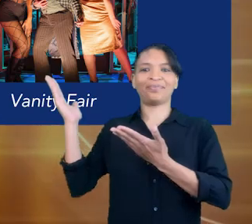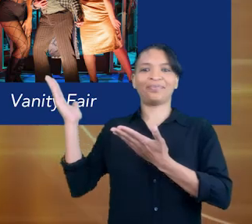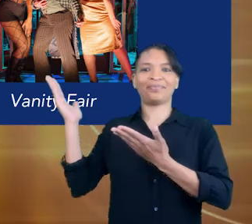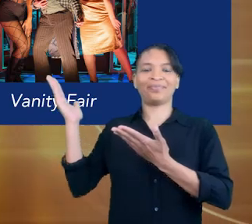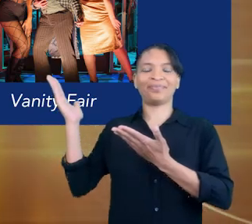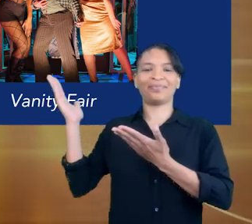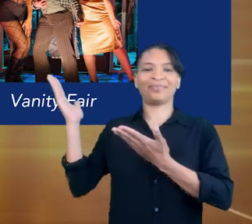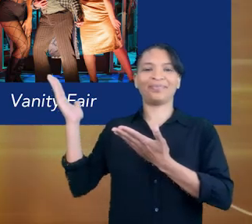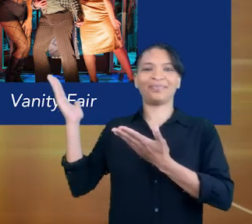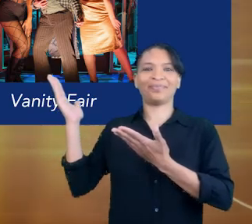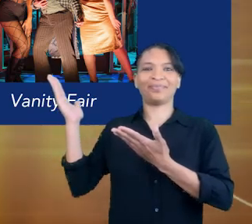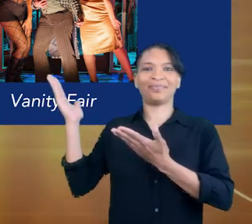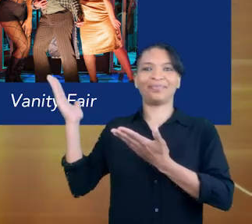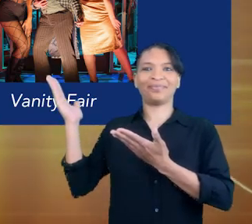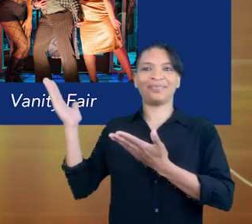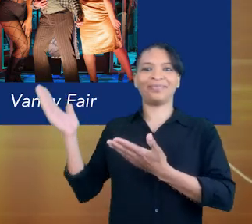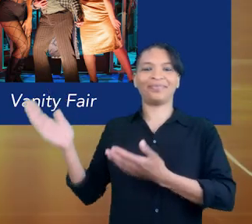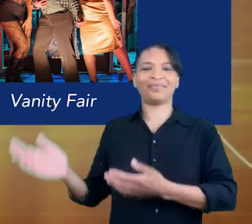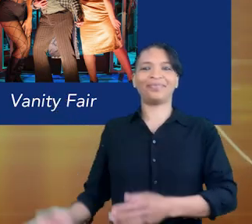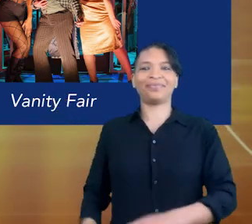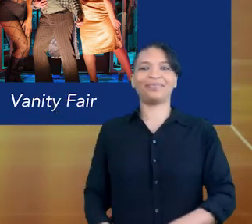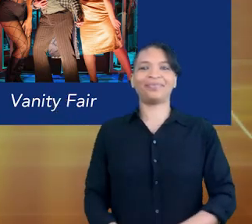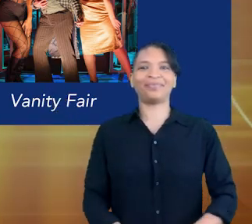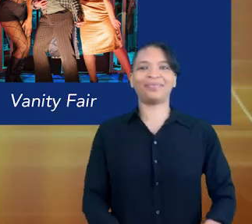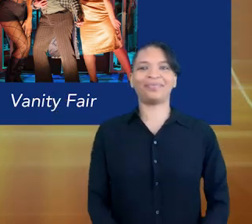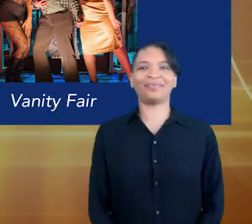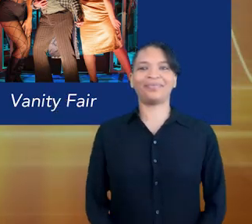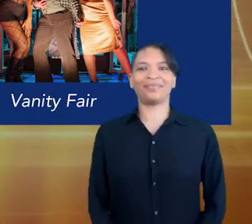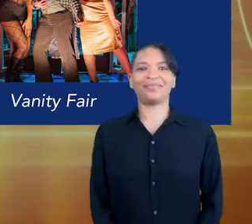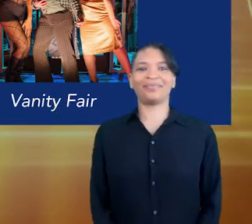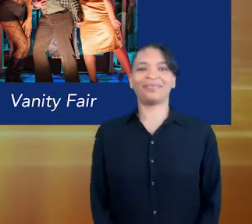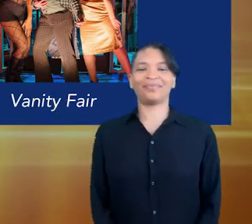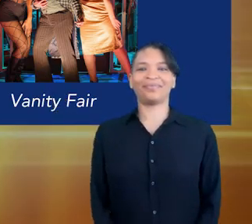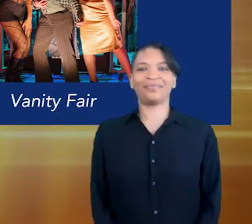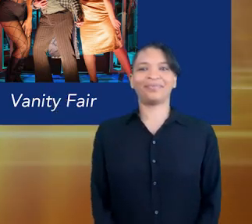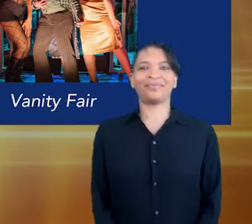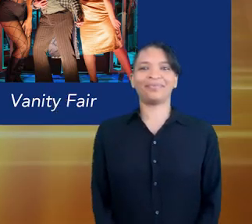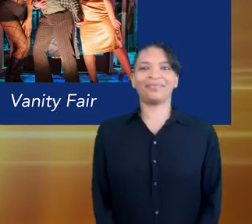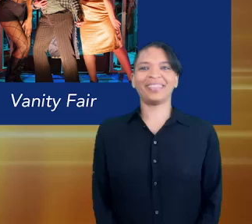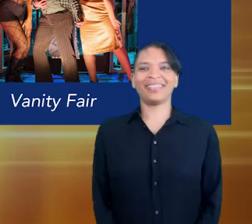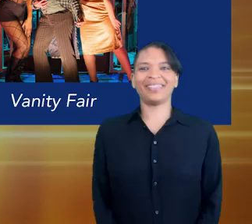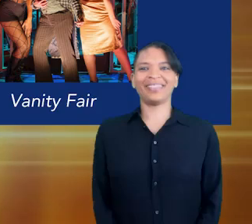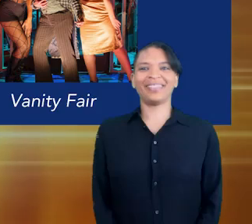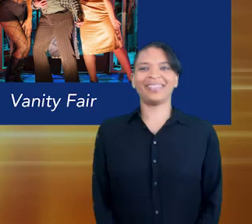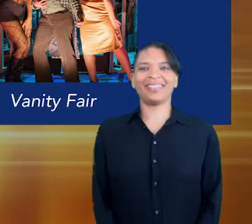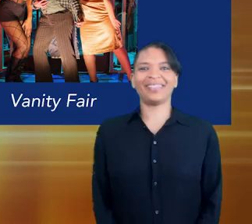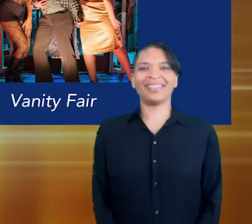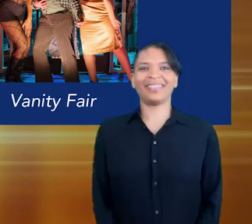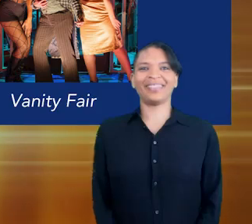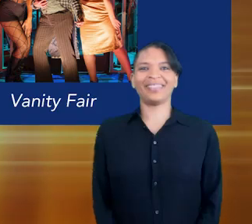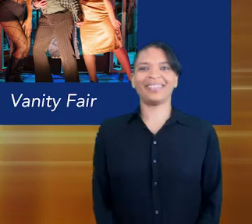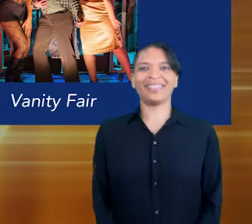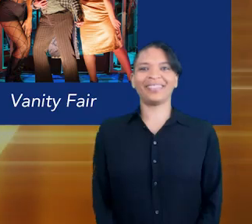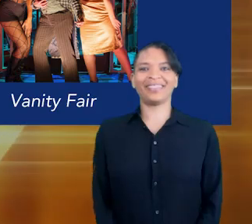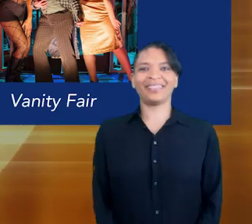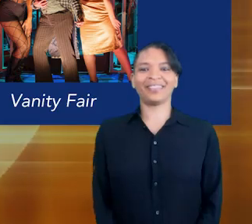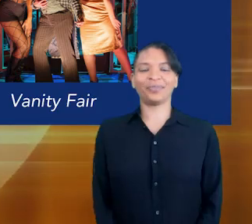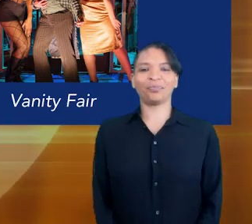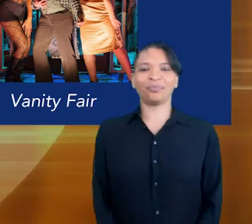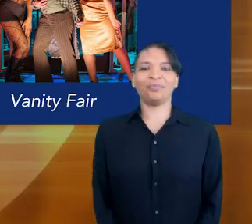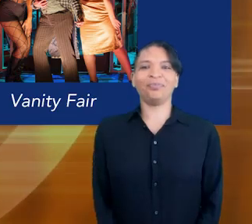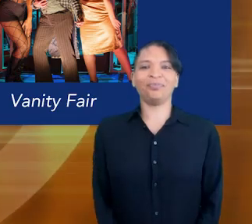9, The Nora at Central Square Theater, Cambodian Rock Band, Merrimack Repertory